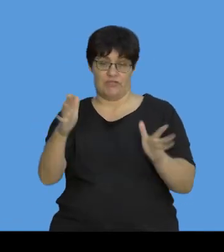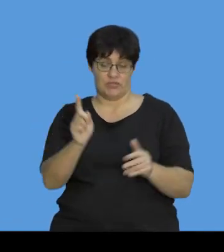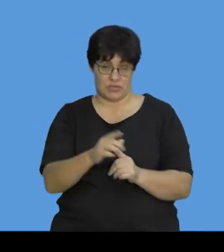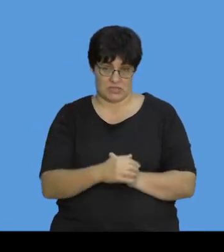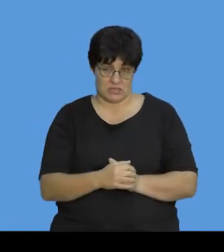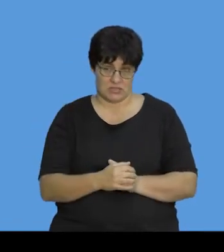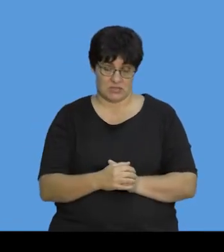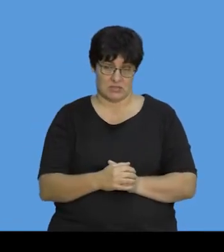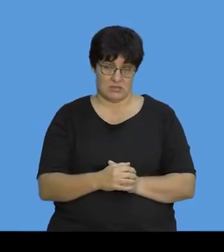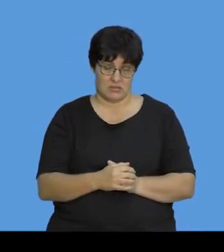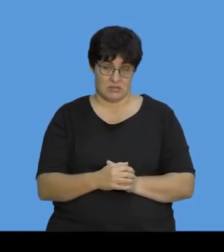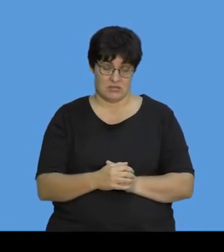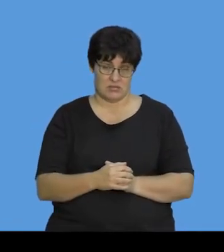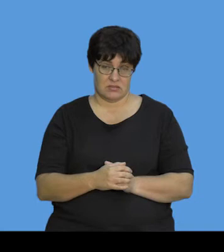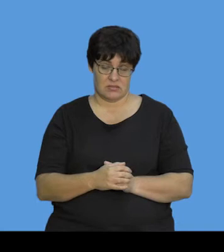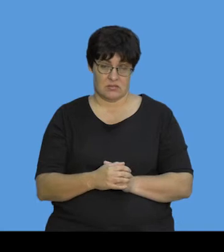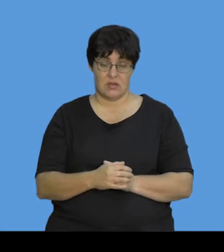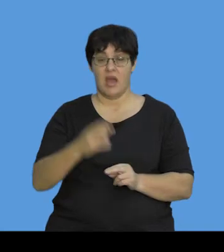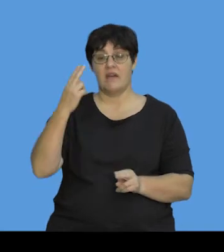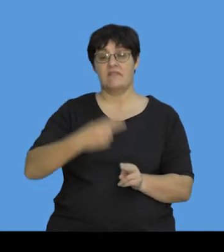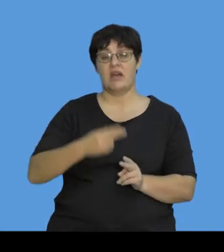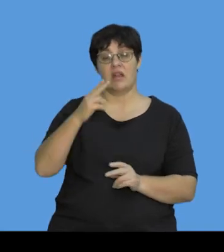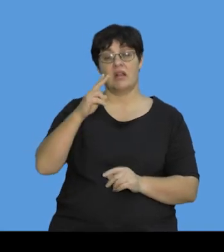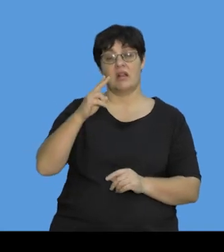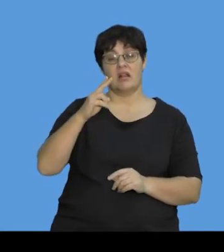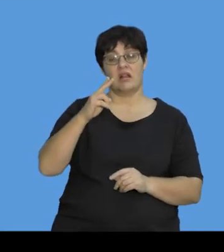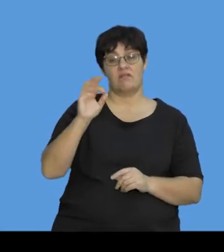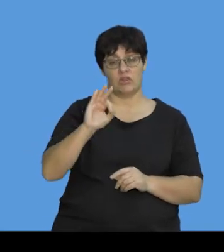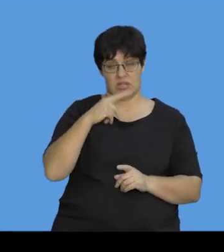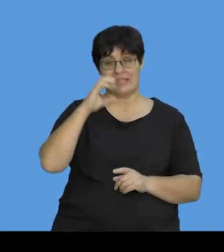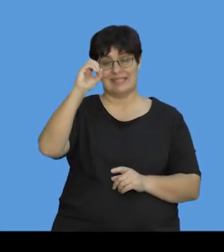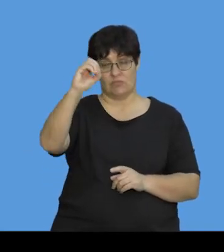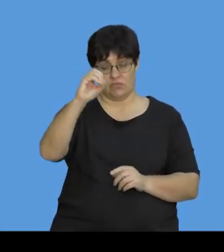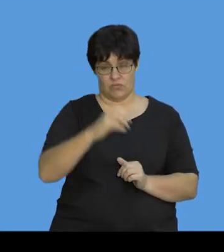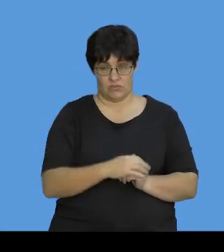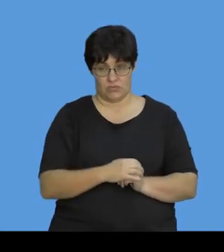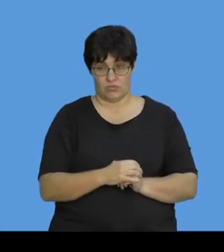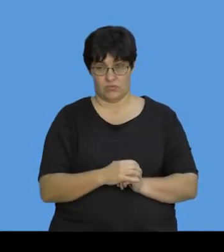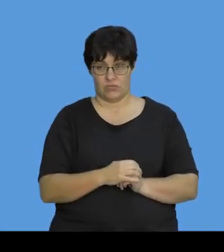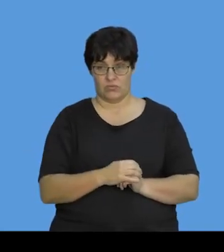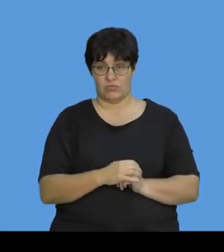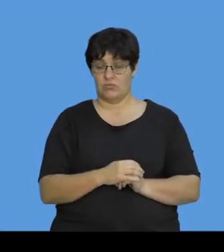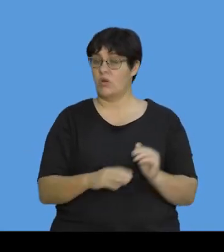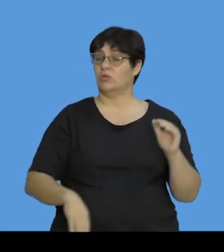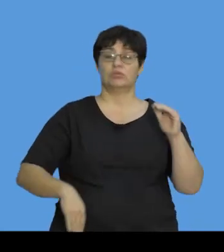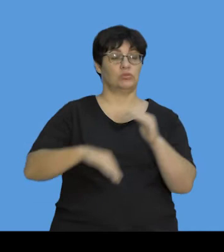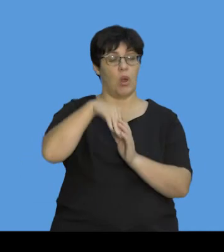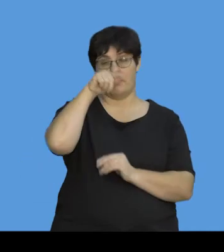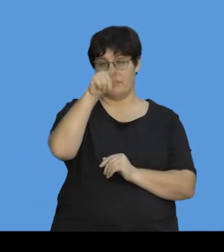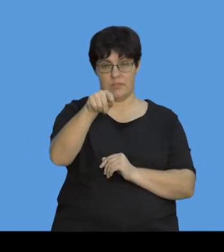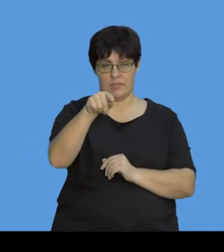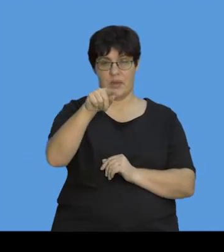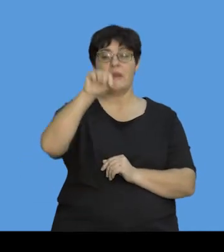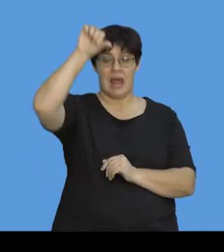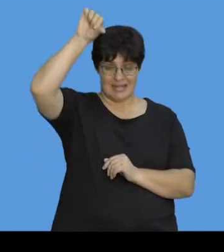one is this. My final velocity is 0. It's reached the top of its motion, and it's about